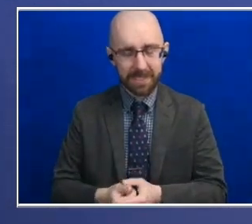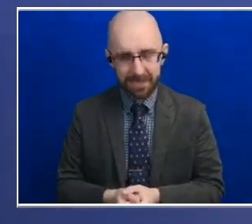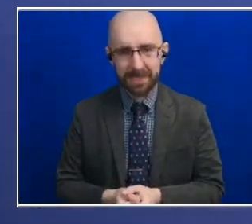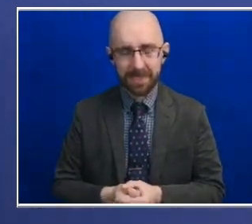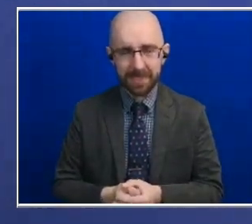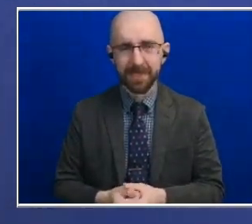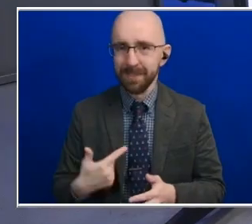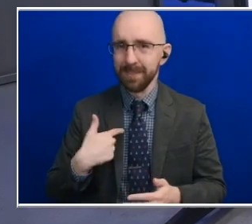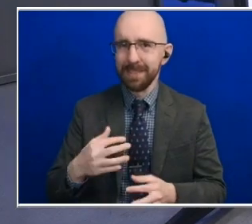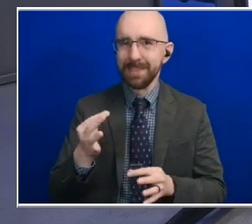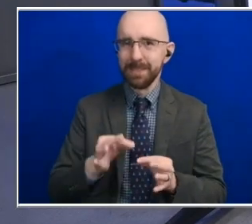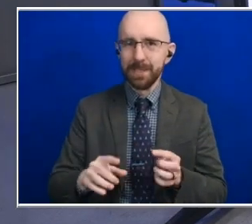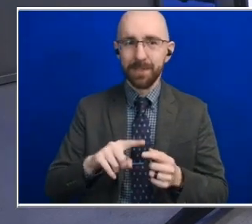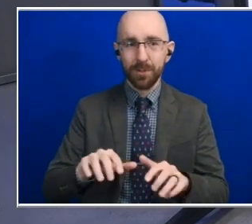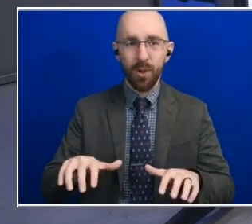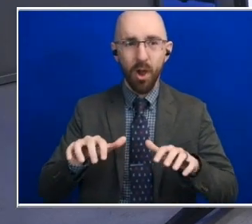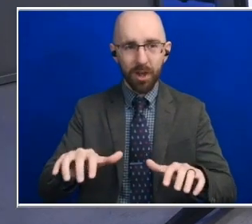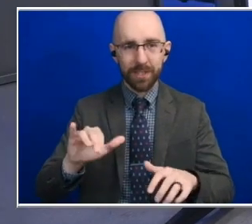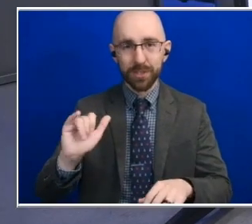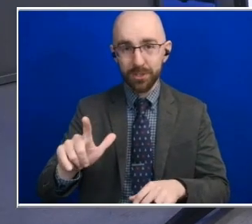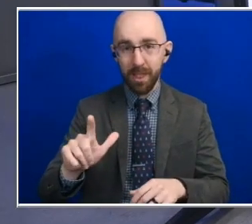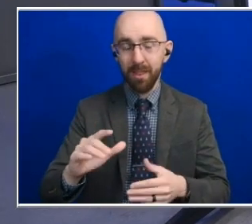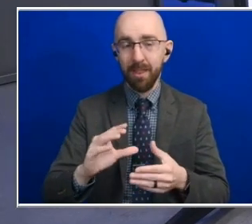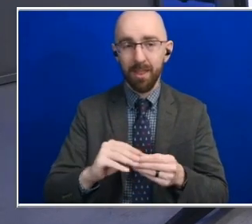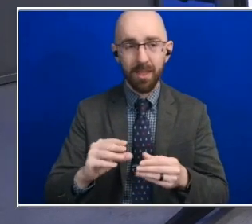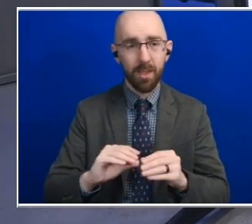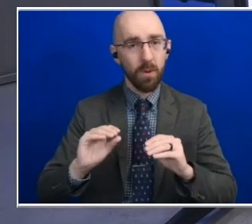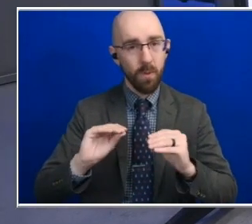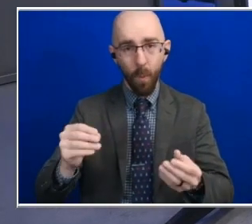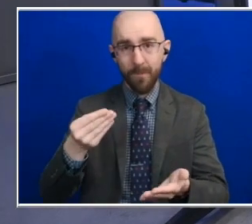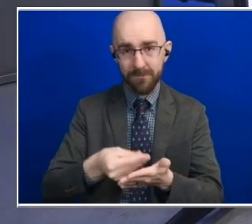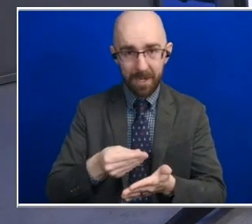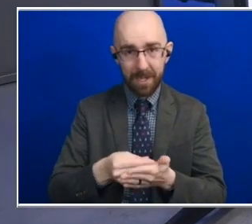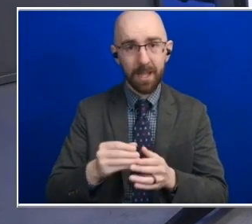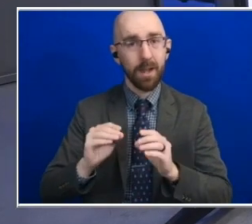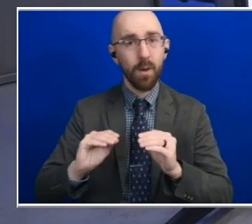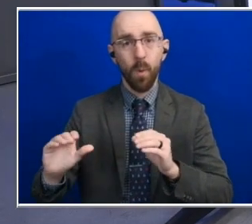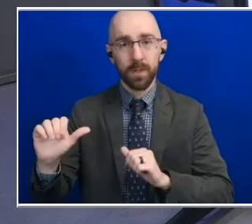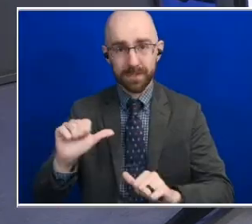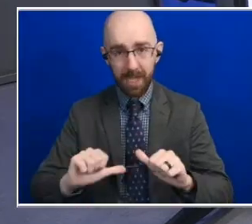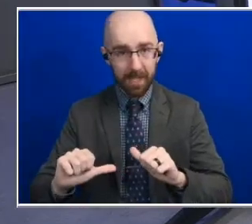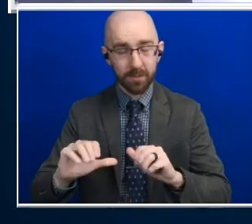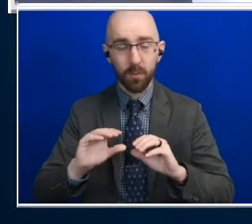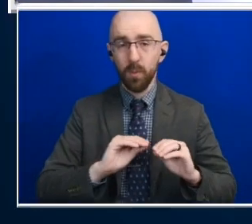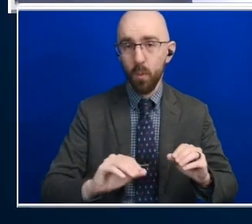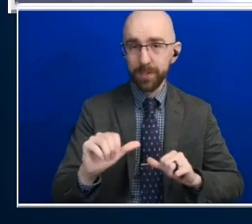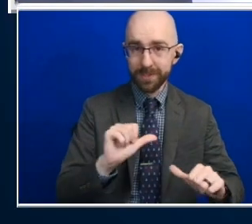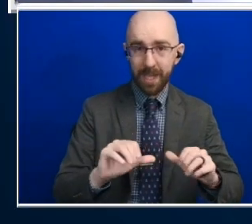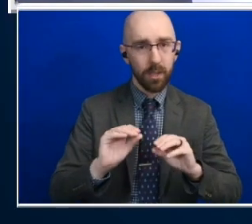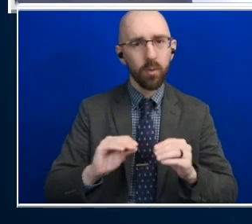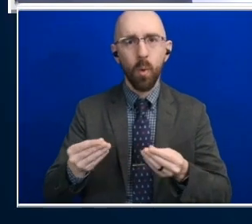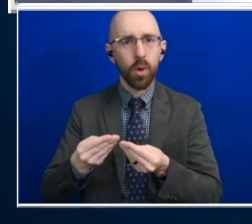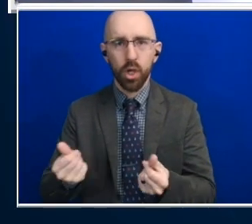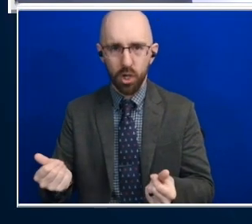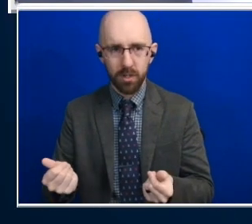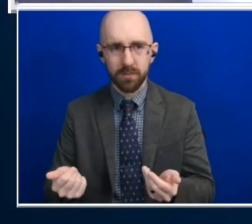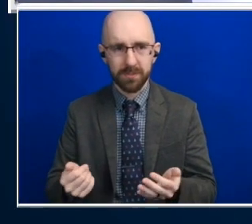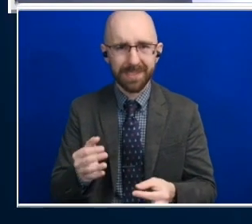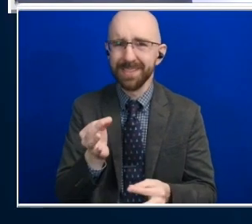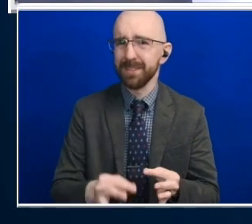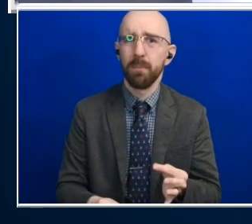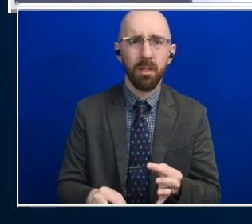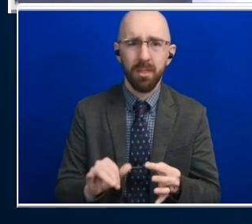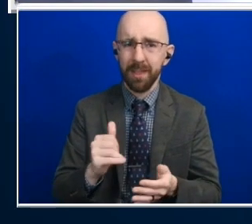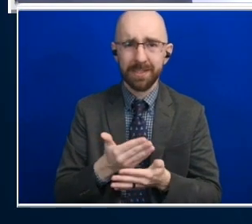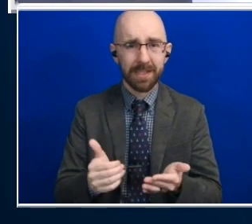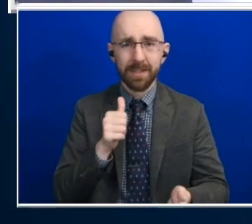to our audience, Jill, is that no funding, no science, no cures. I mean, it's very simple. These things don't come out of the blue.